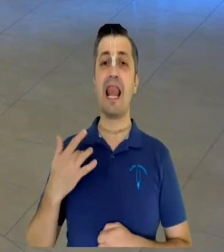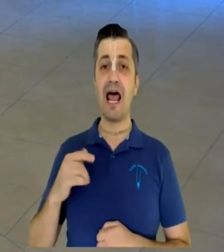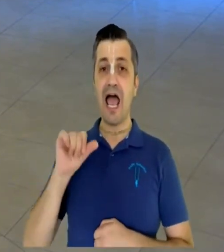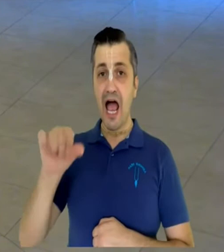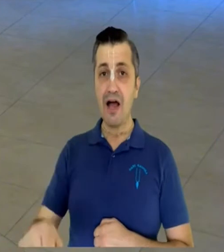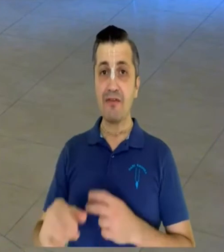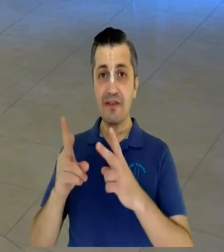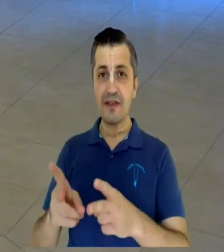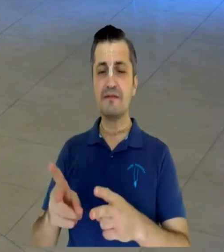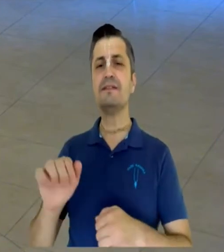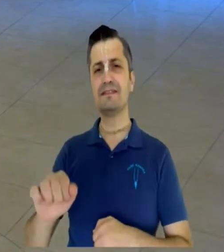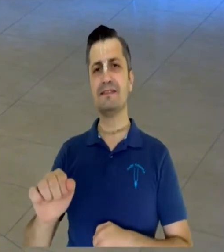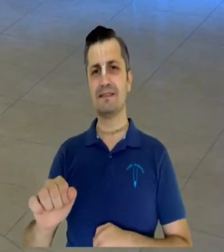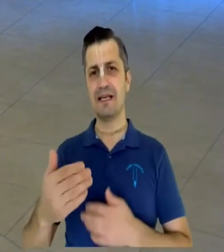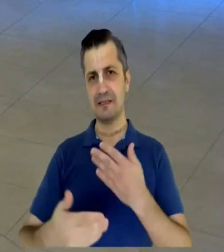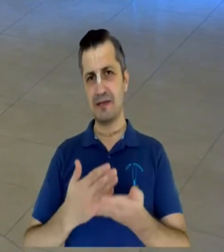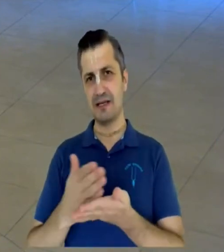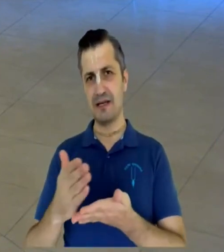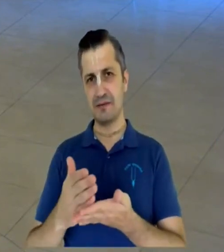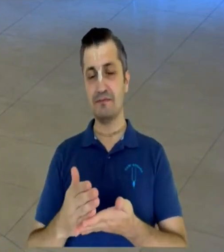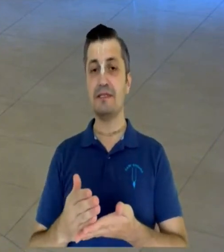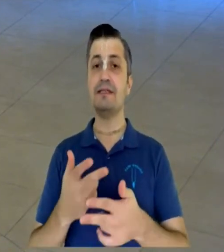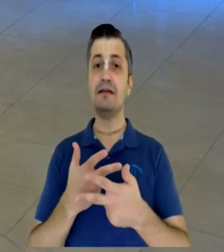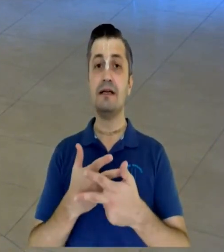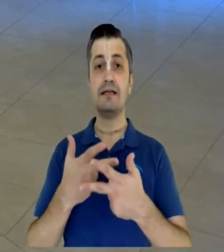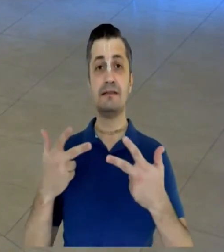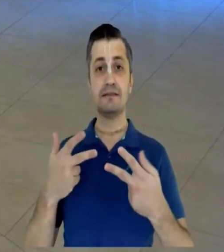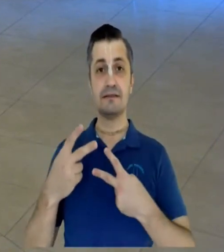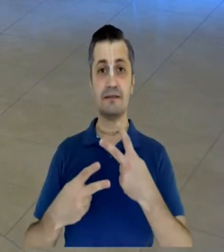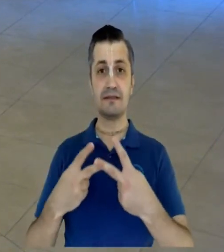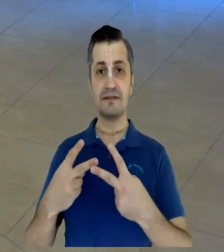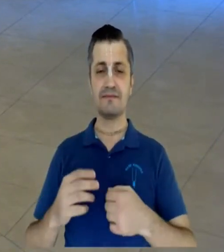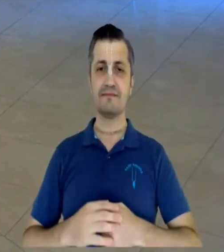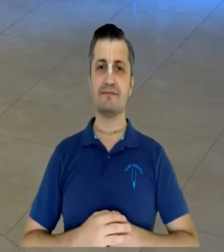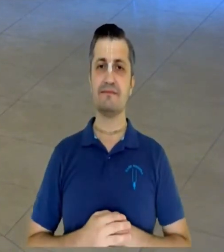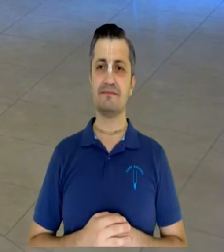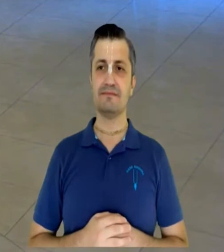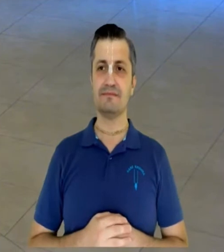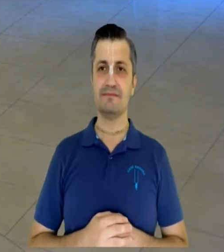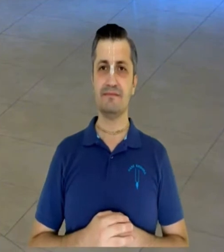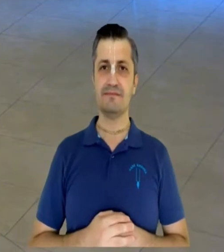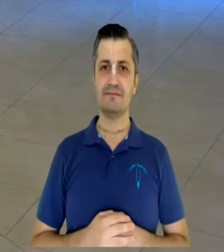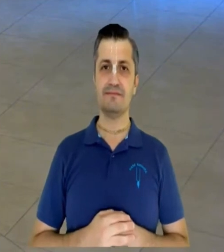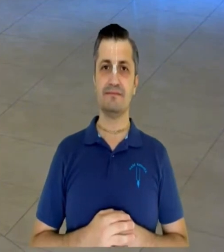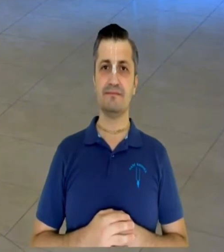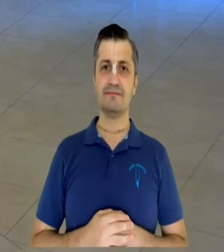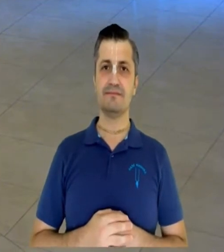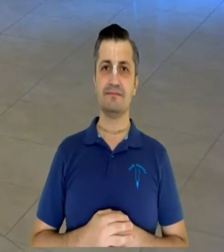it said, Dehinos minyata dehe kovram yovanum jara tata dehantir